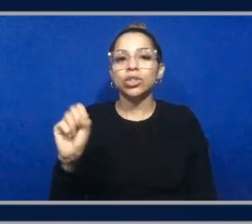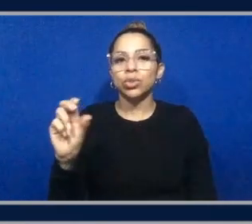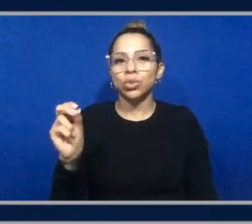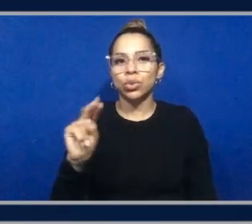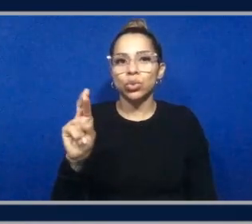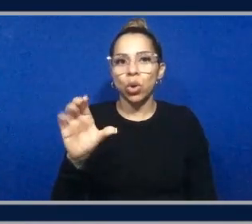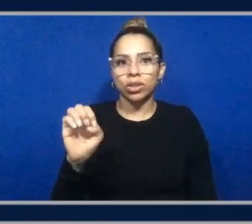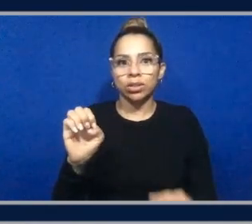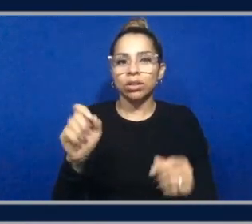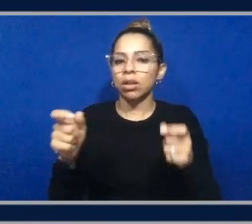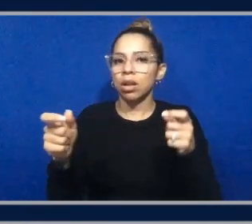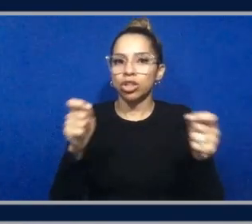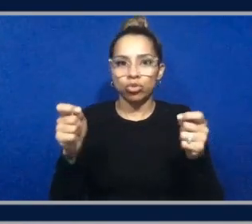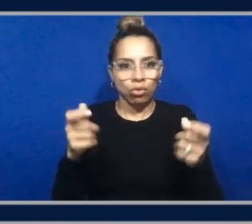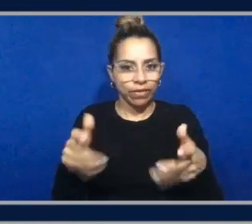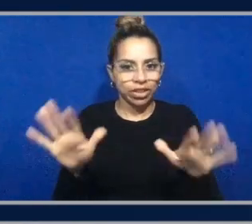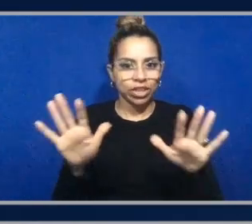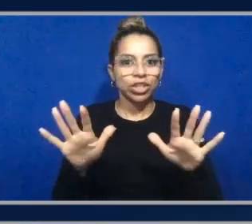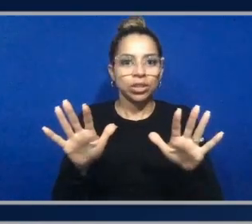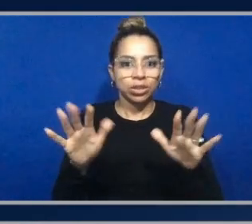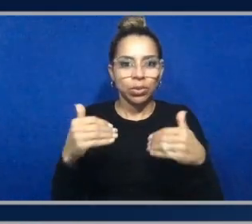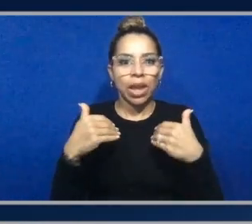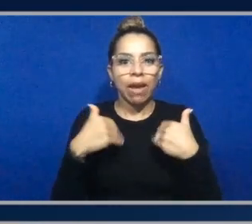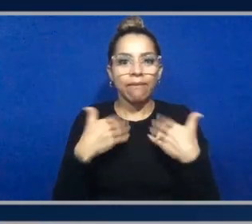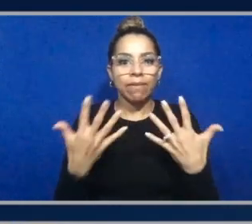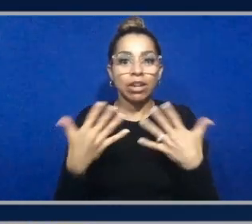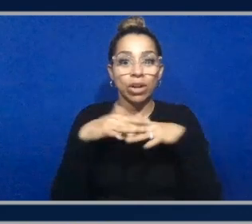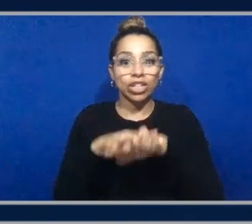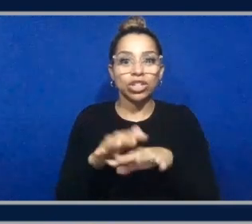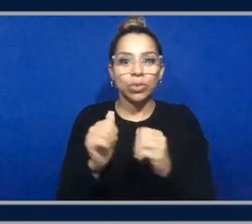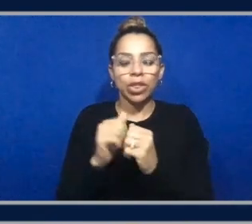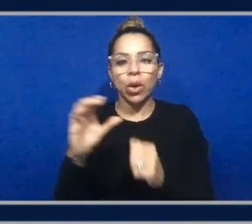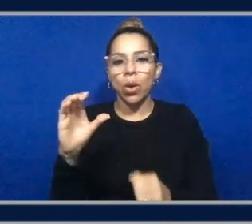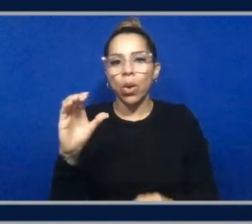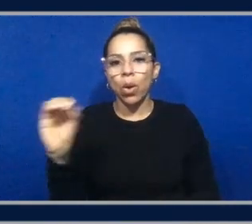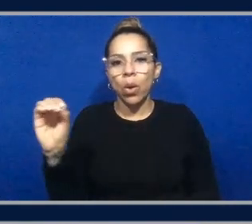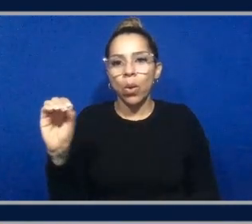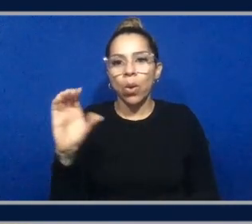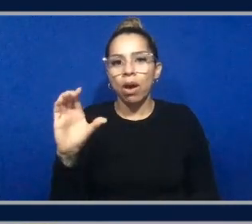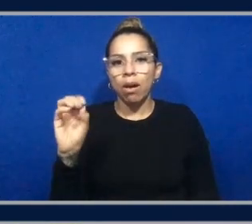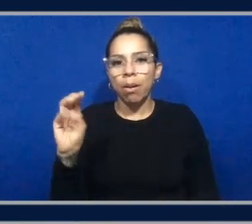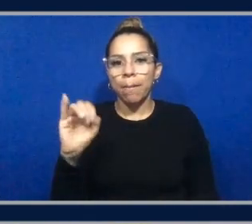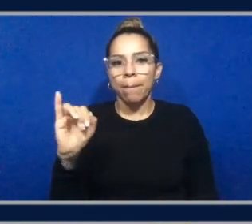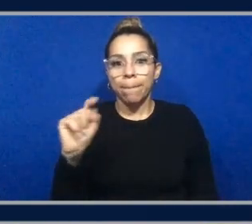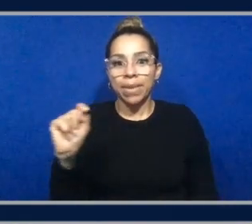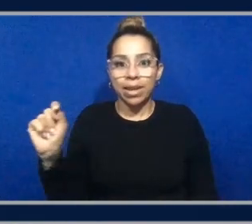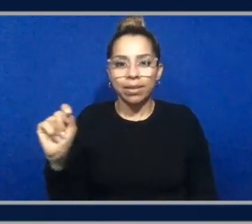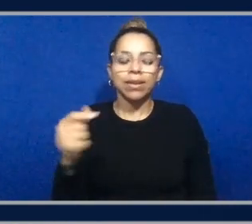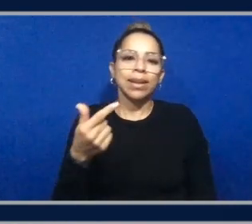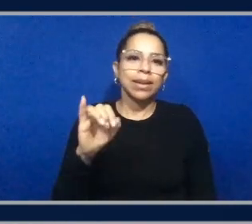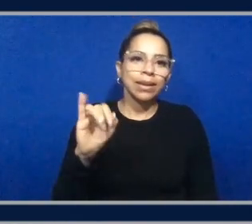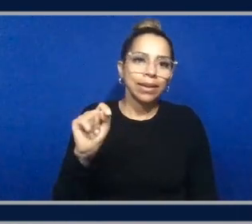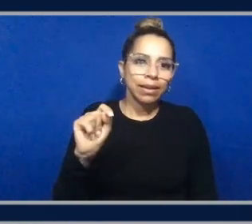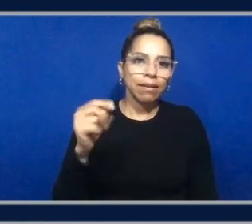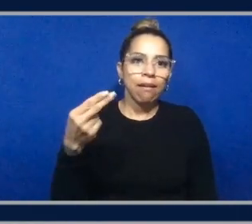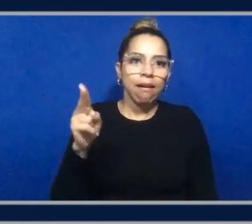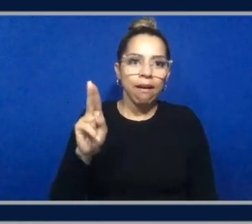integration with Code Commit, GitHub Enterprise, GitLab. So you get source control for free.